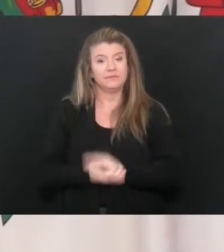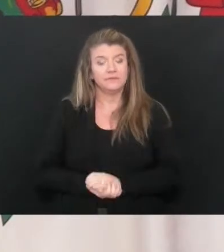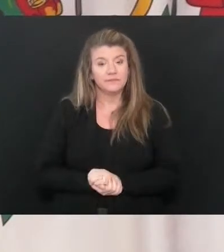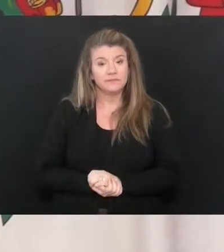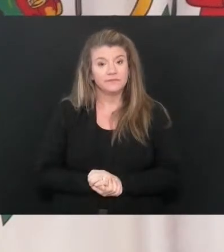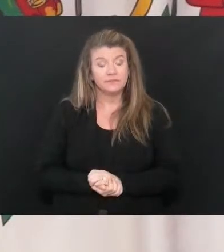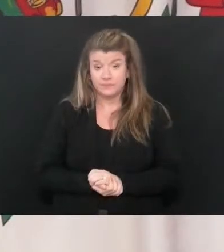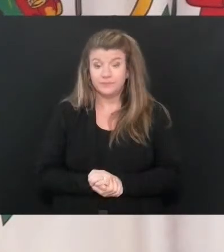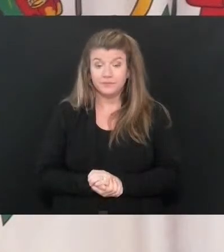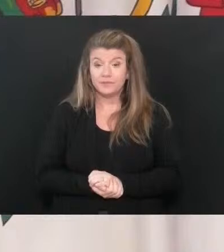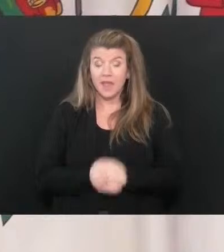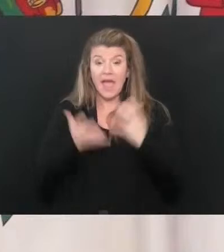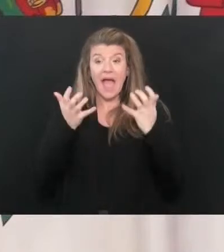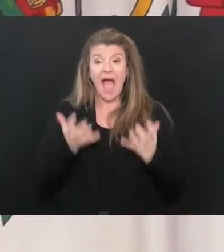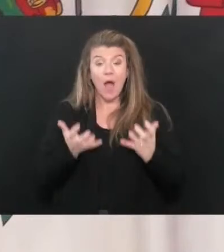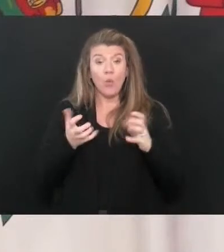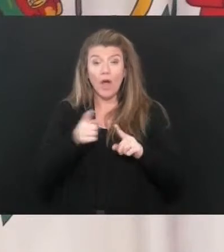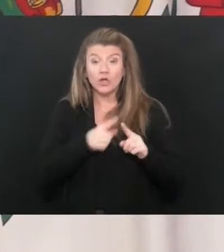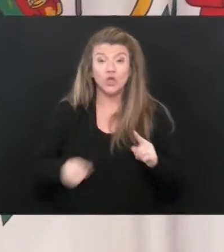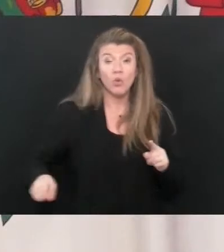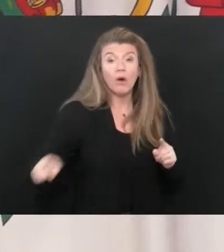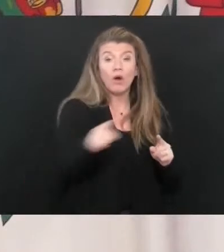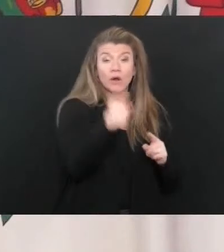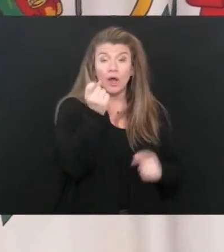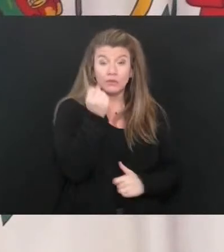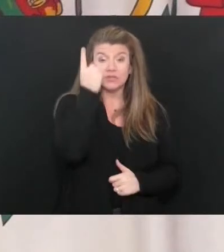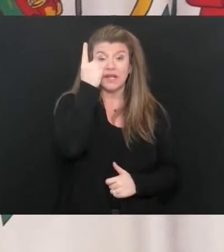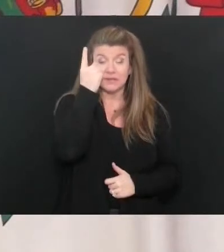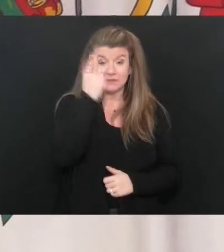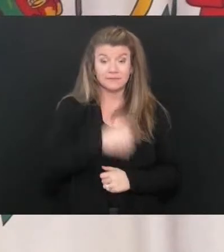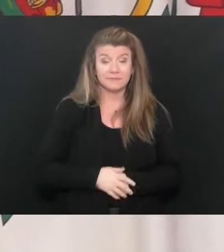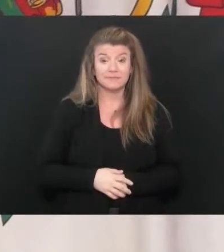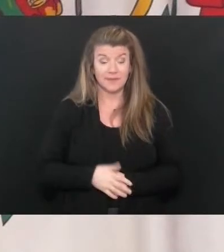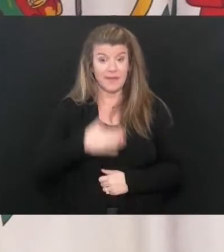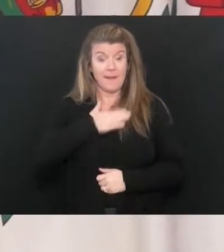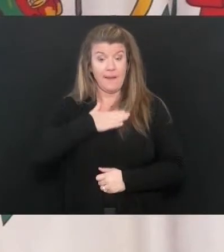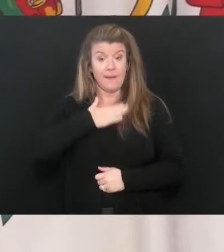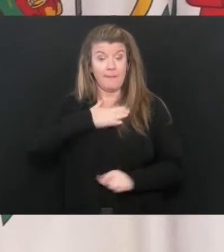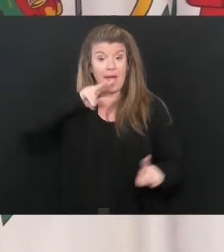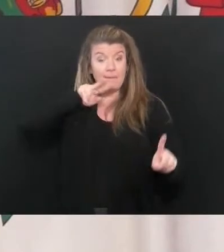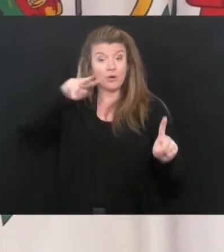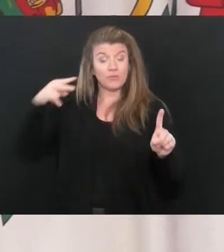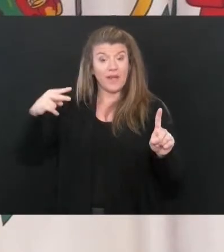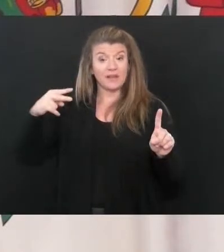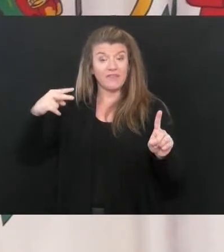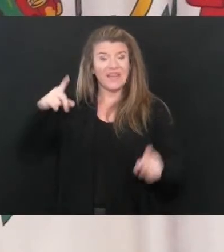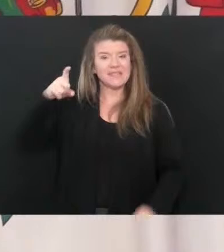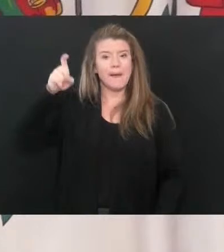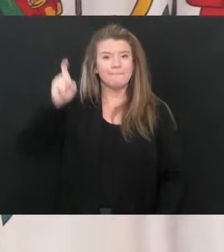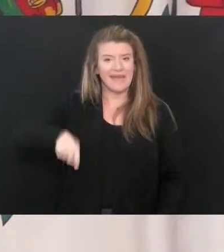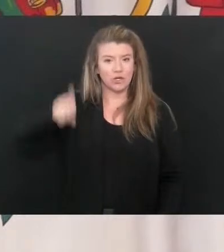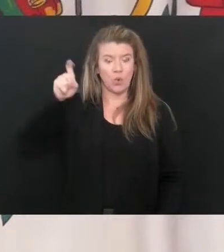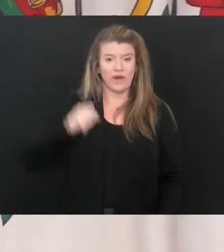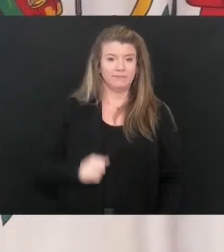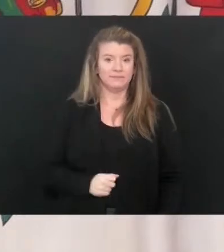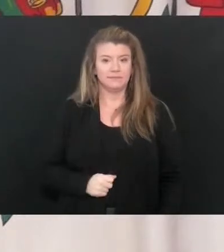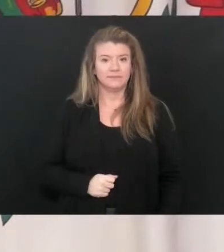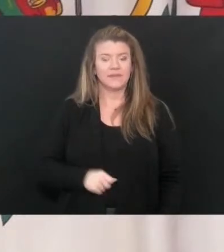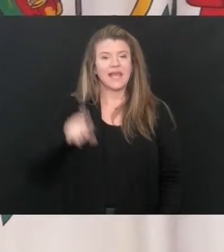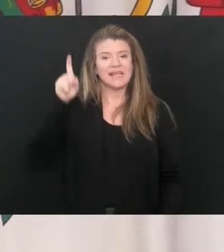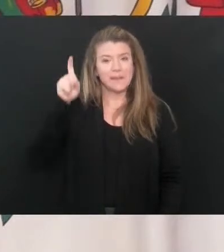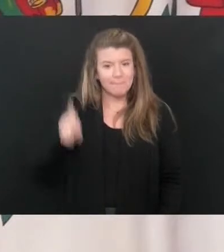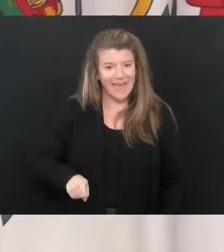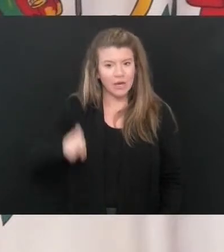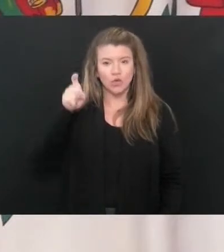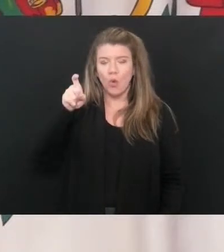I want everybody here to just know one thing. From my standpoint, it is mandatory. It is mandatory that